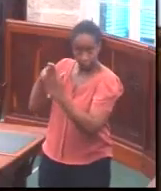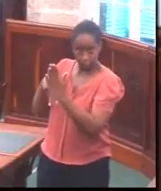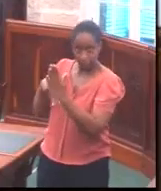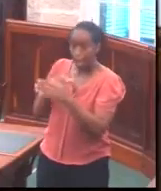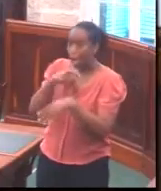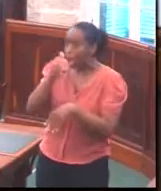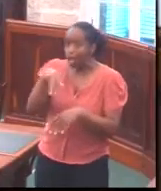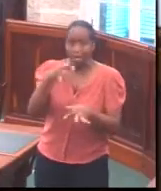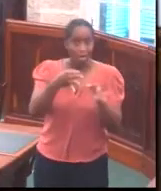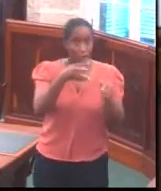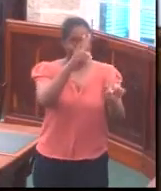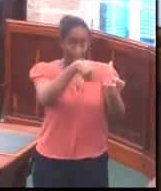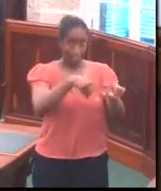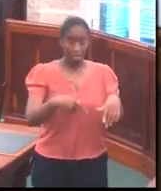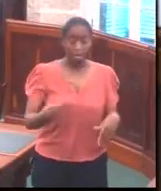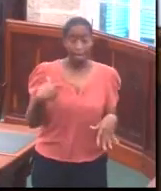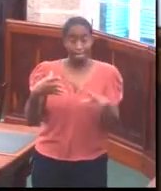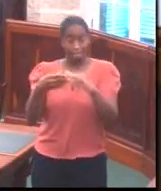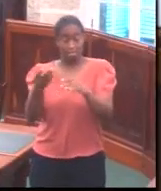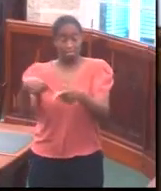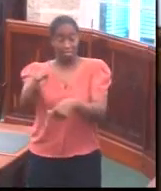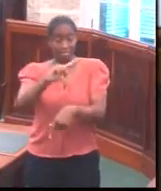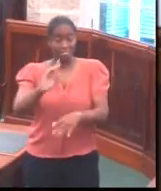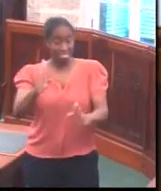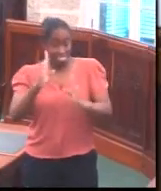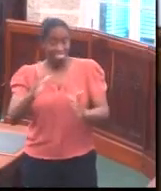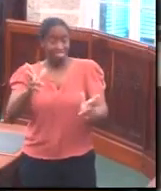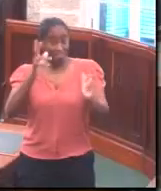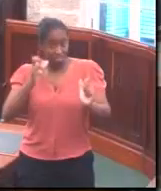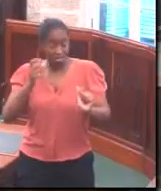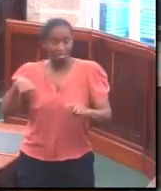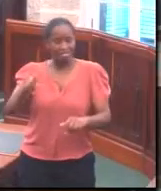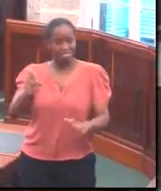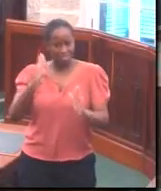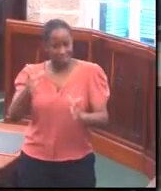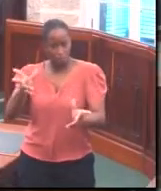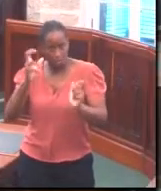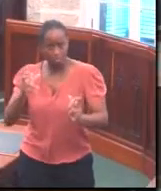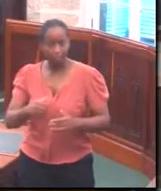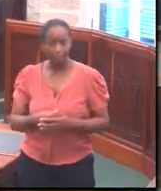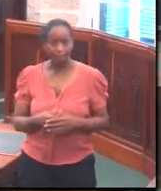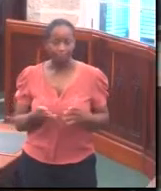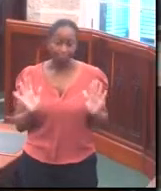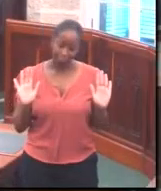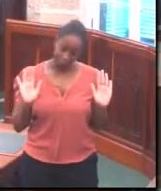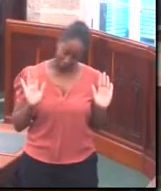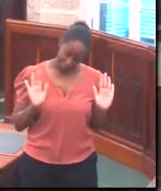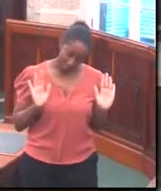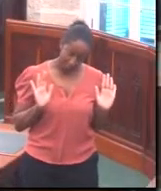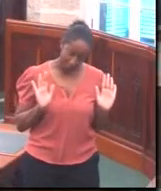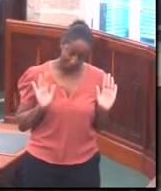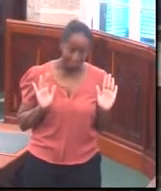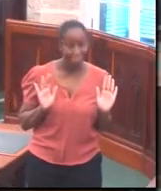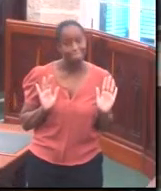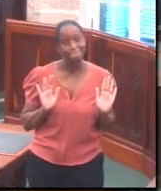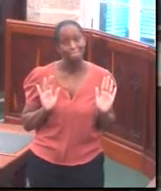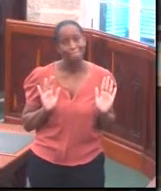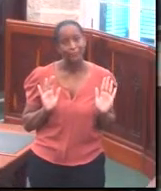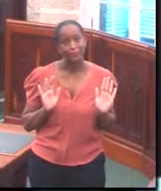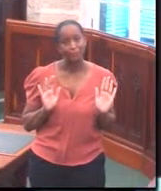Honourable Member, They heard me? Honourable Member, I do not. The public heard me? Honourable Member, I do not wish you to tread